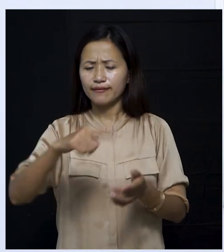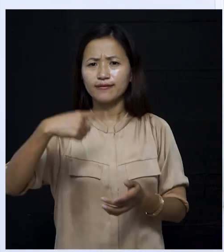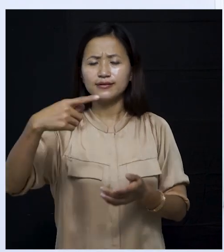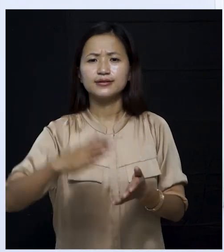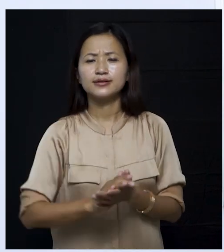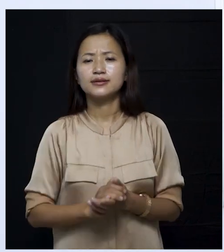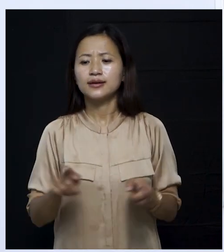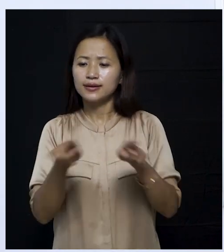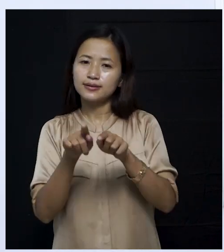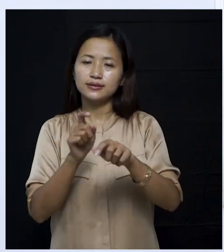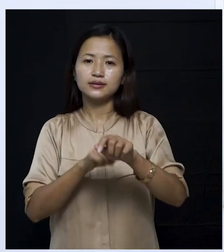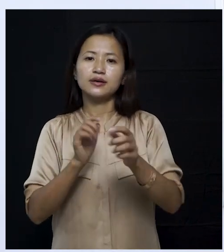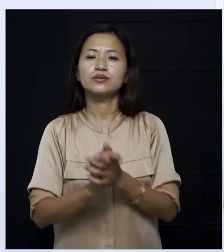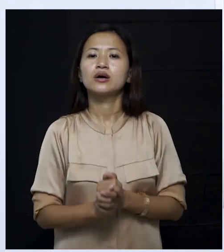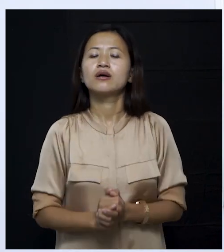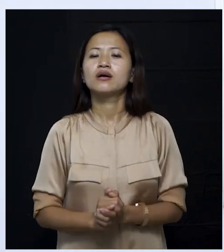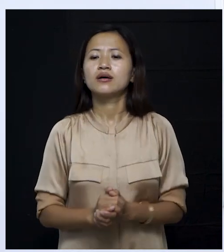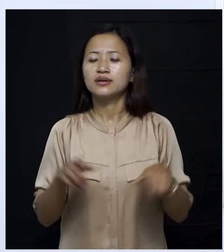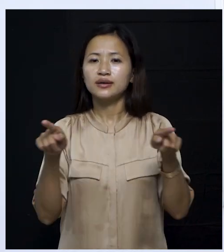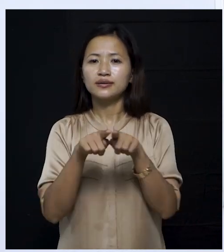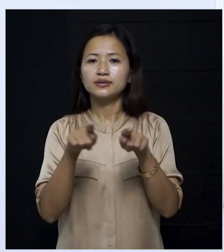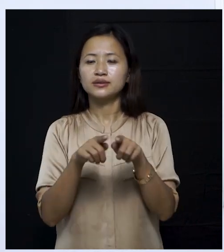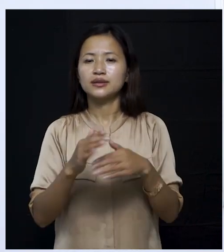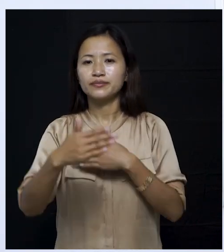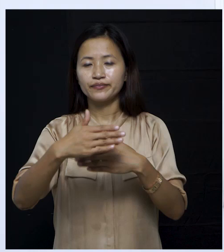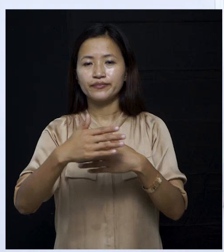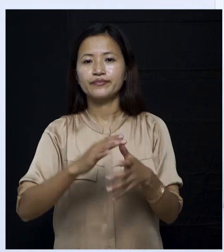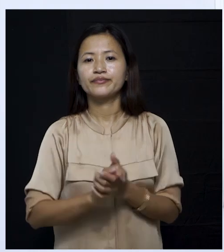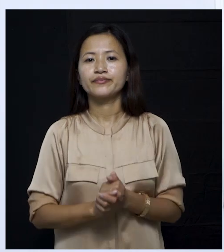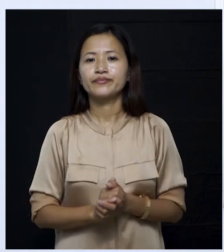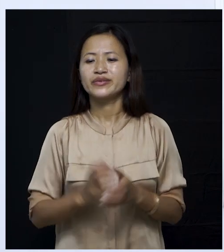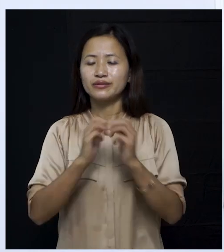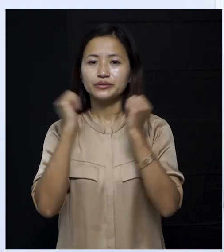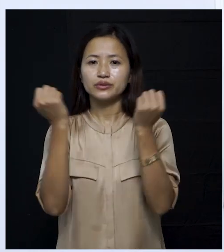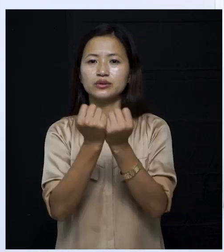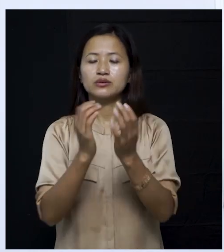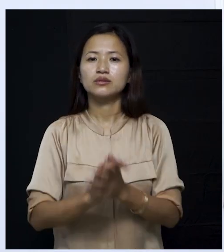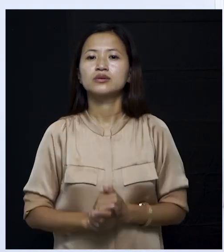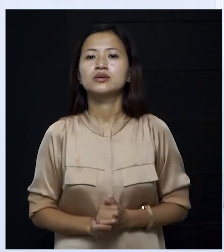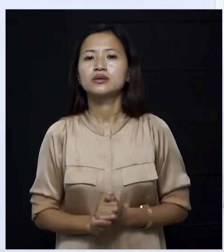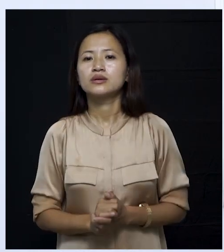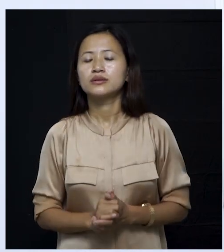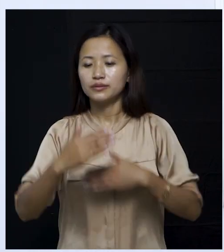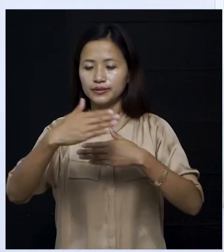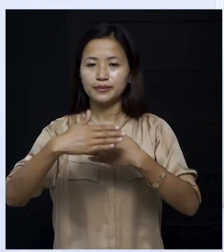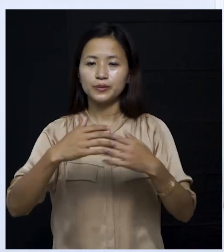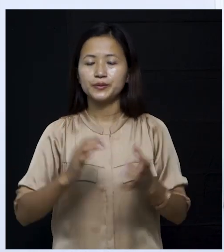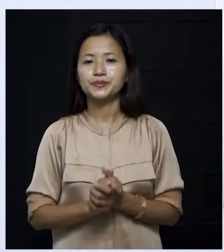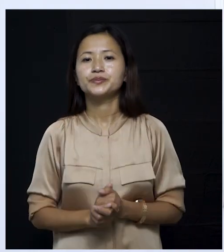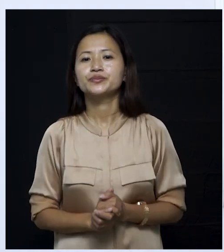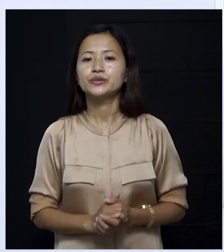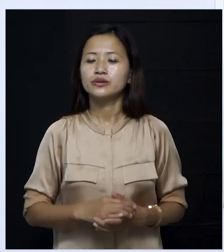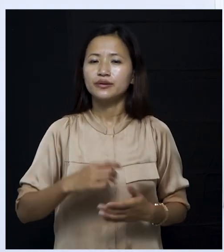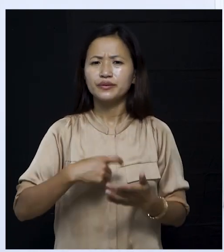plus many a times they will also be from the same neighborhood, okay, from the same society or from the same neighborhood. So they will